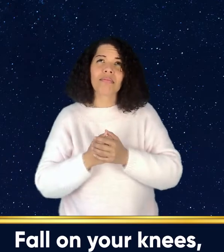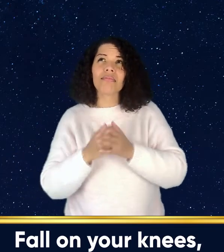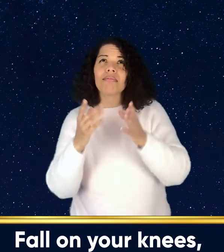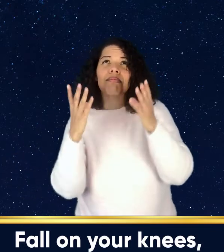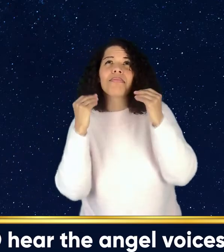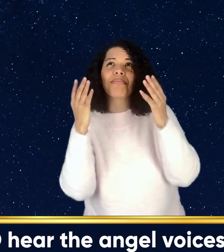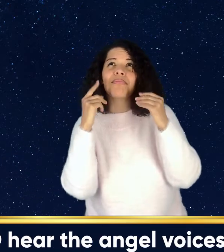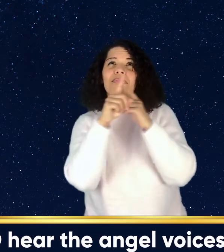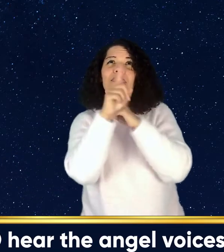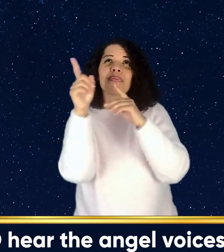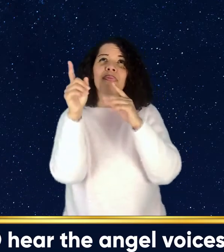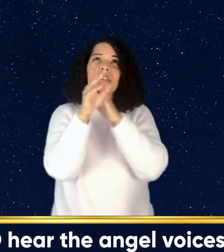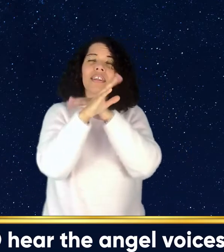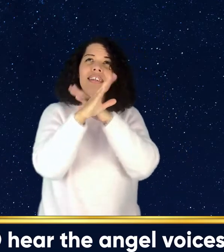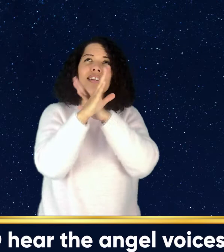knees, O